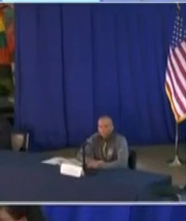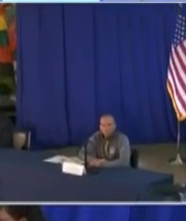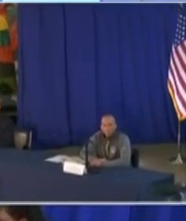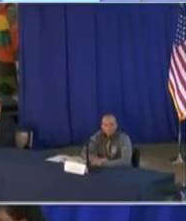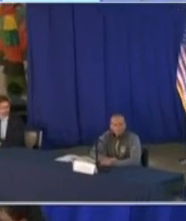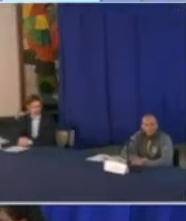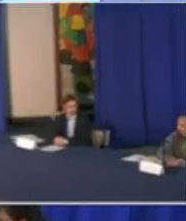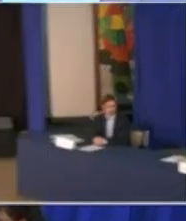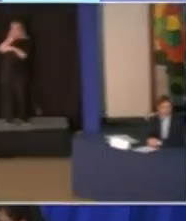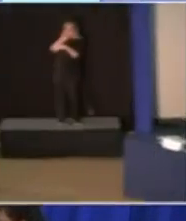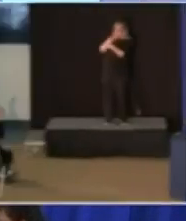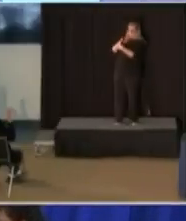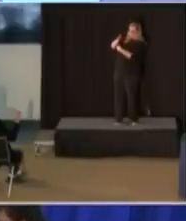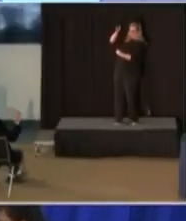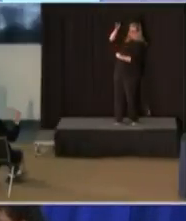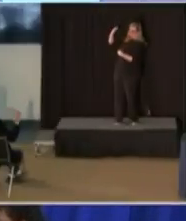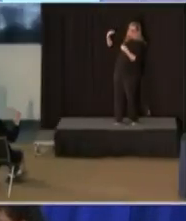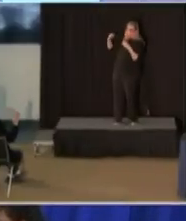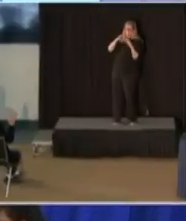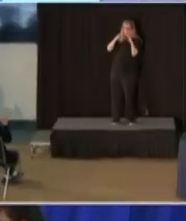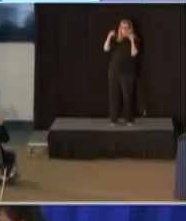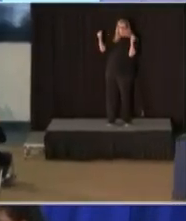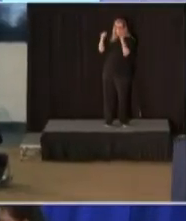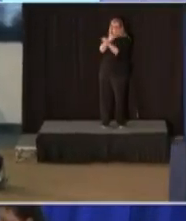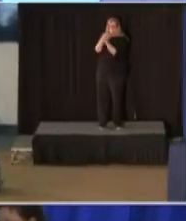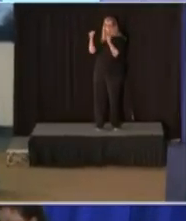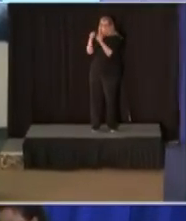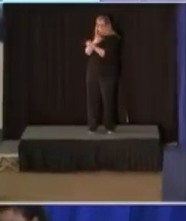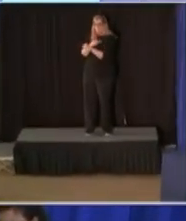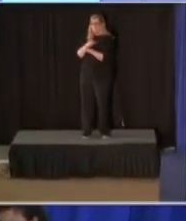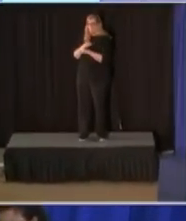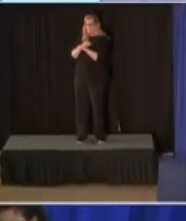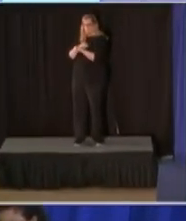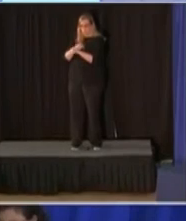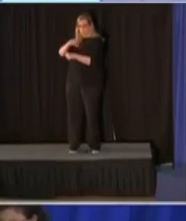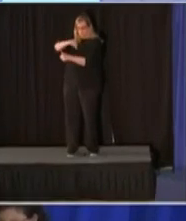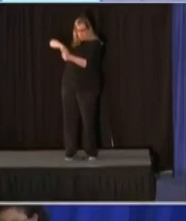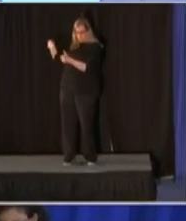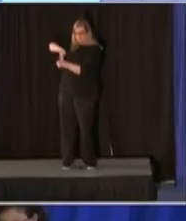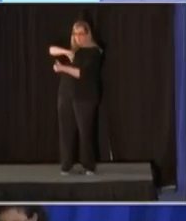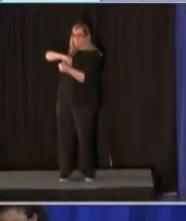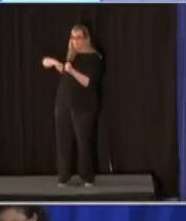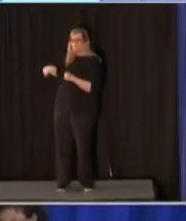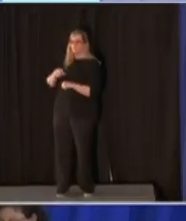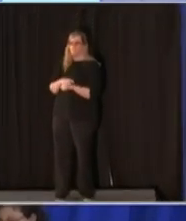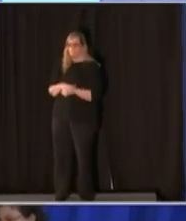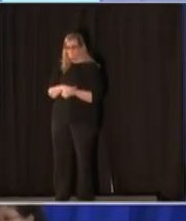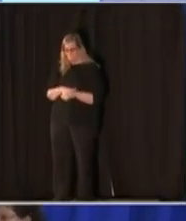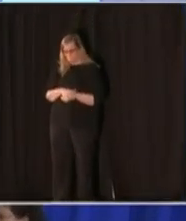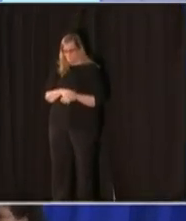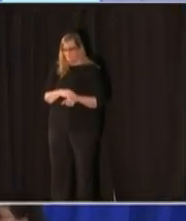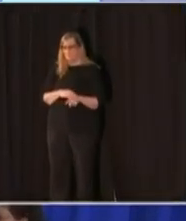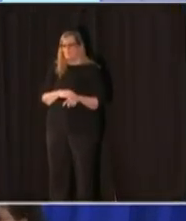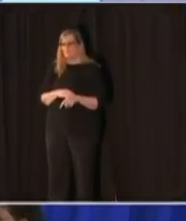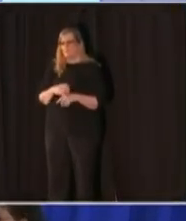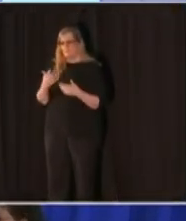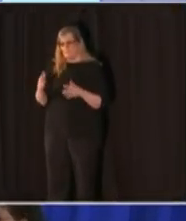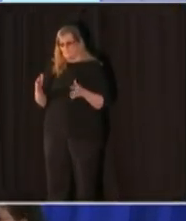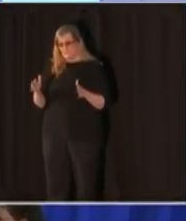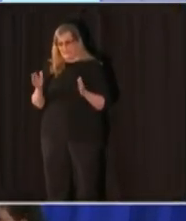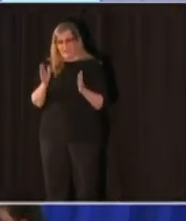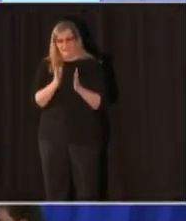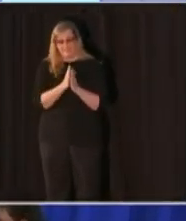protect their workers from customers in that interaction. And I've also asked my team to be helpful. And